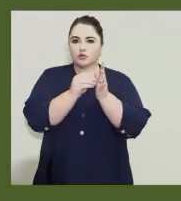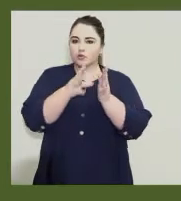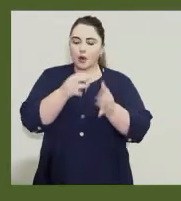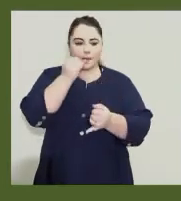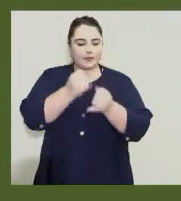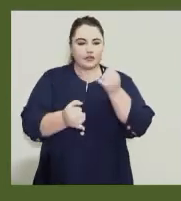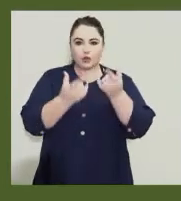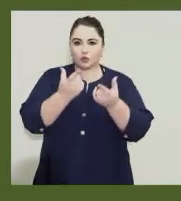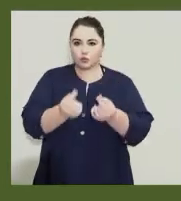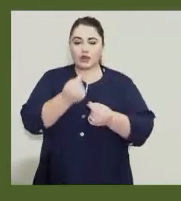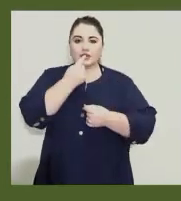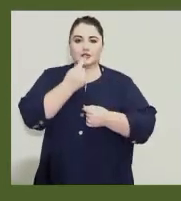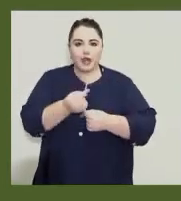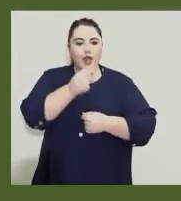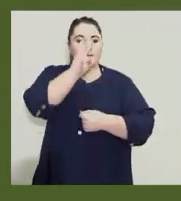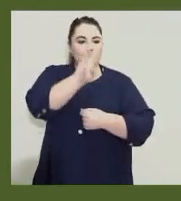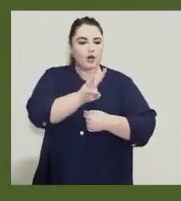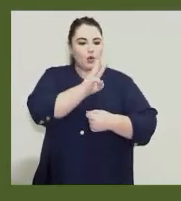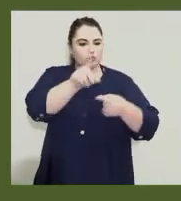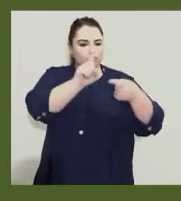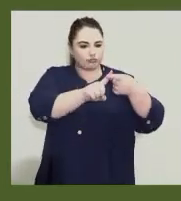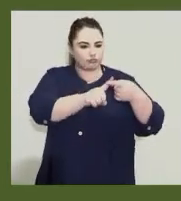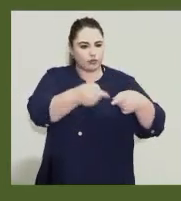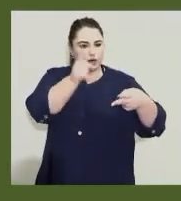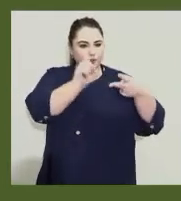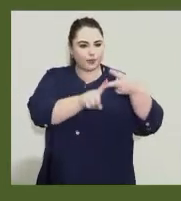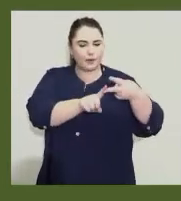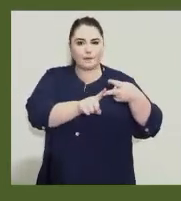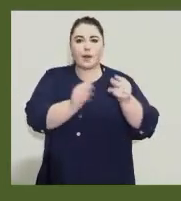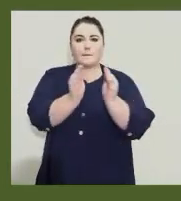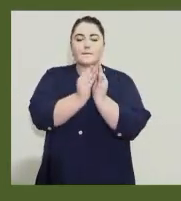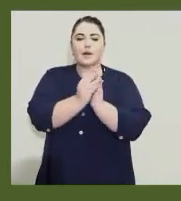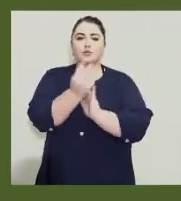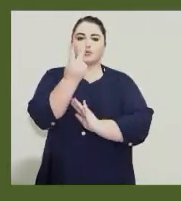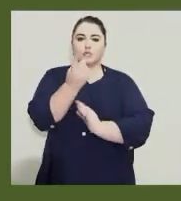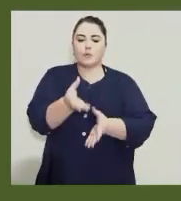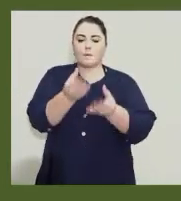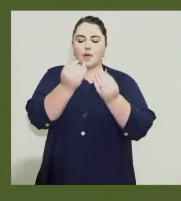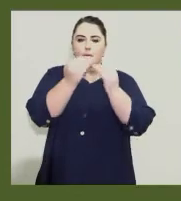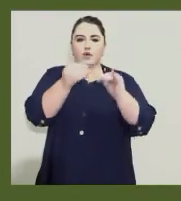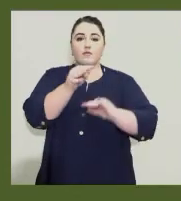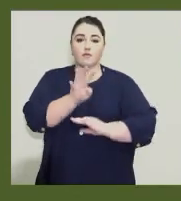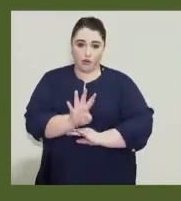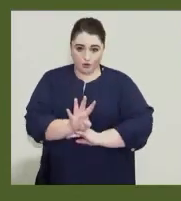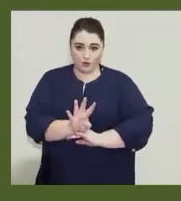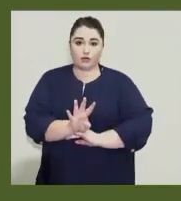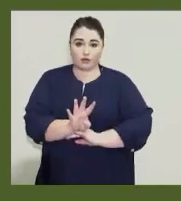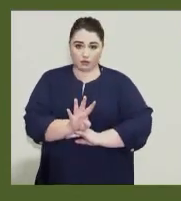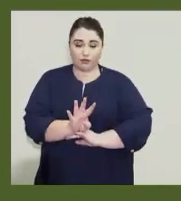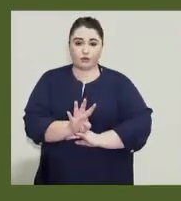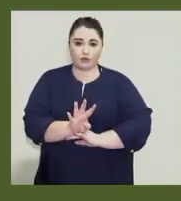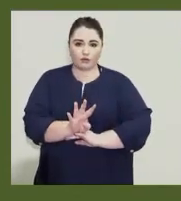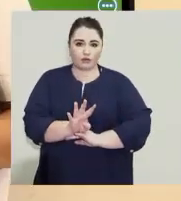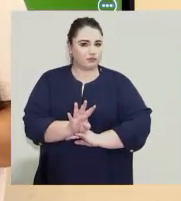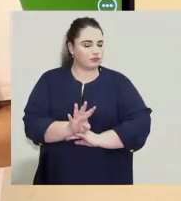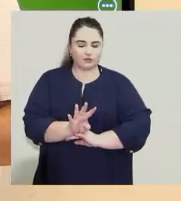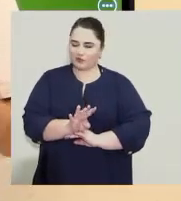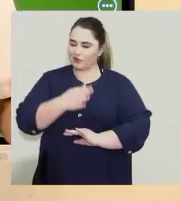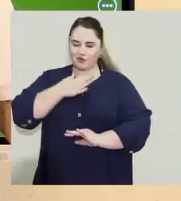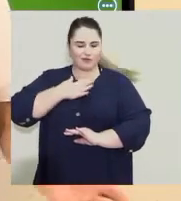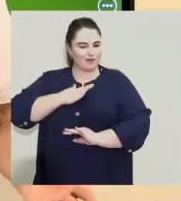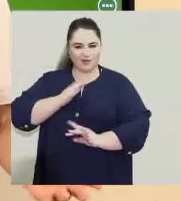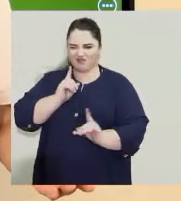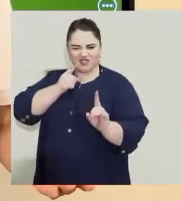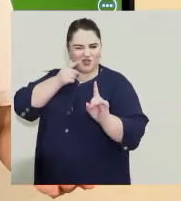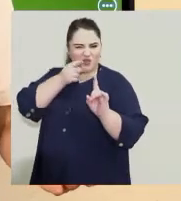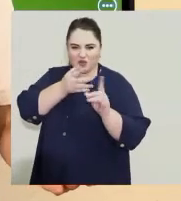the two precautions and then they get 2 out of 4. That is not what you want to score. You don't want